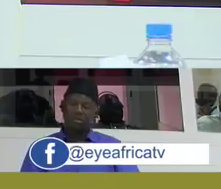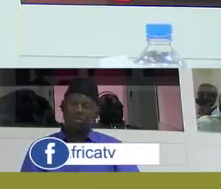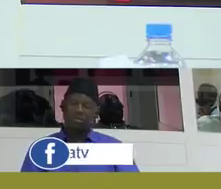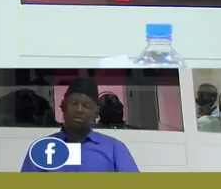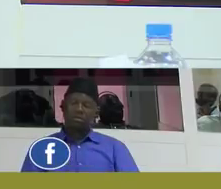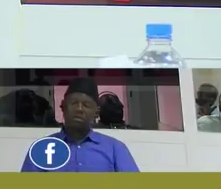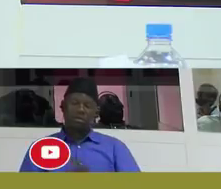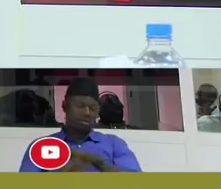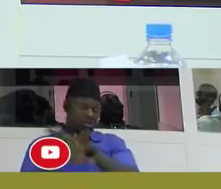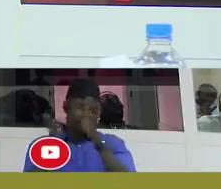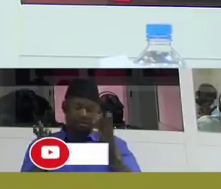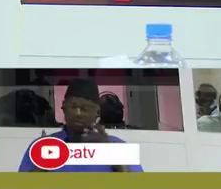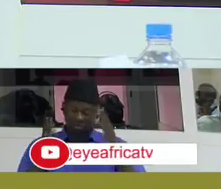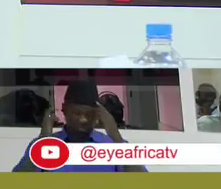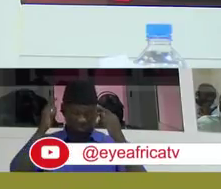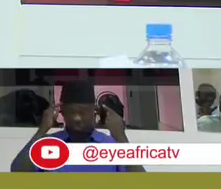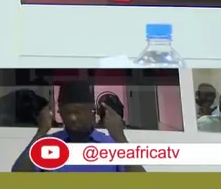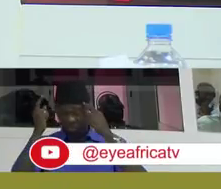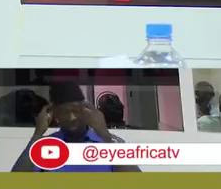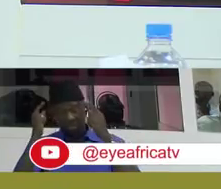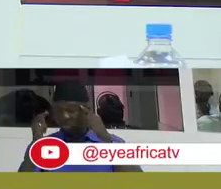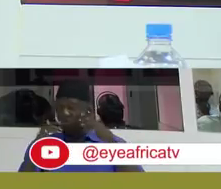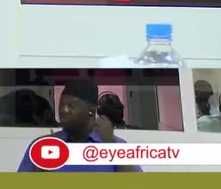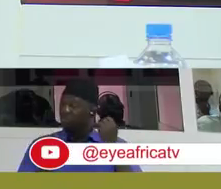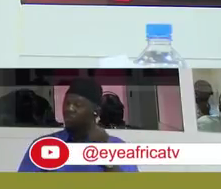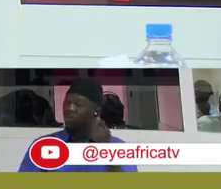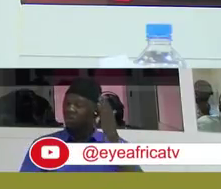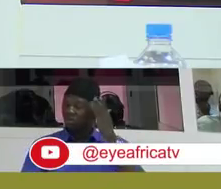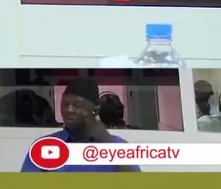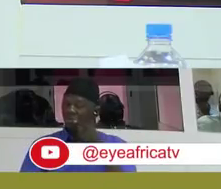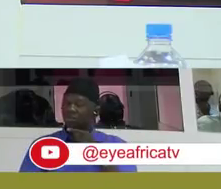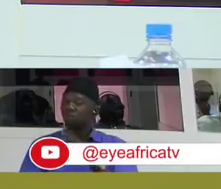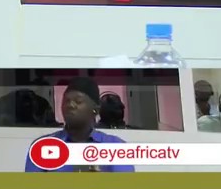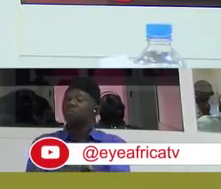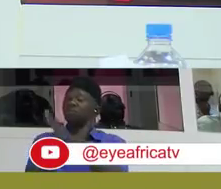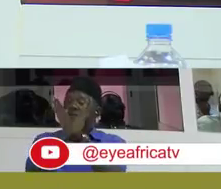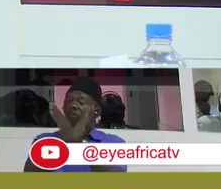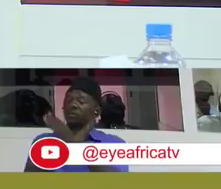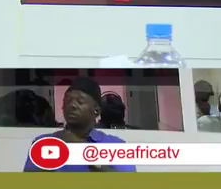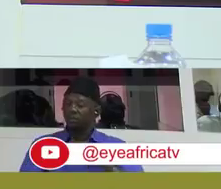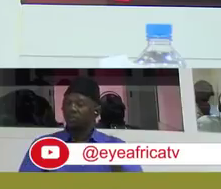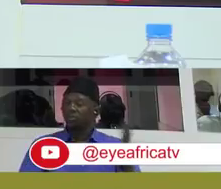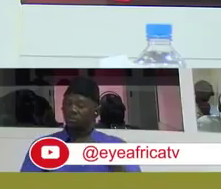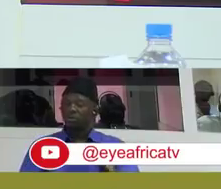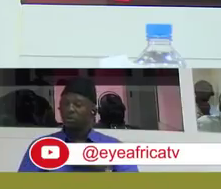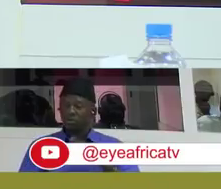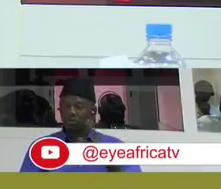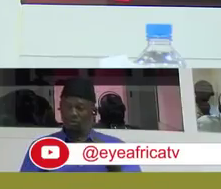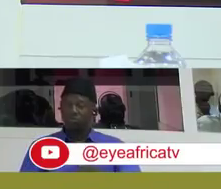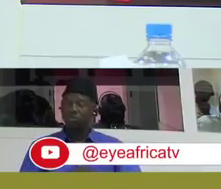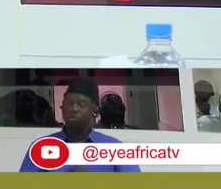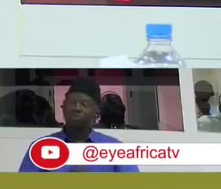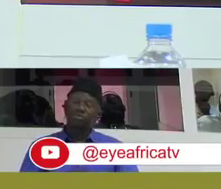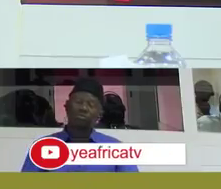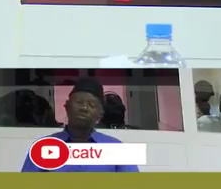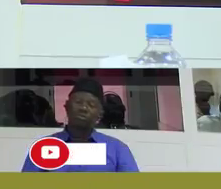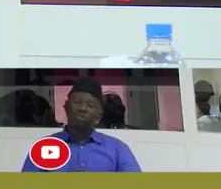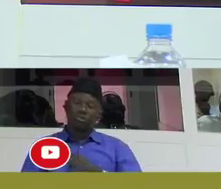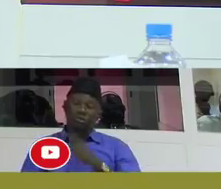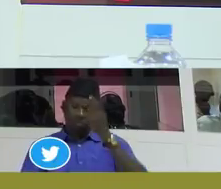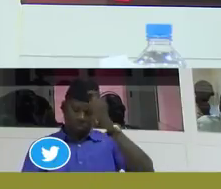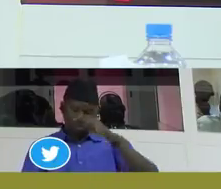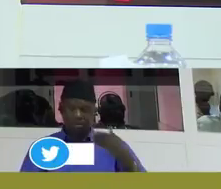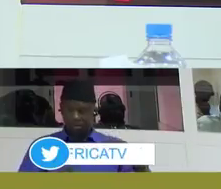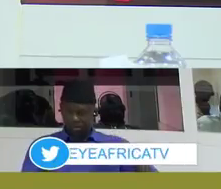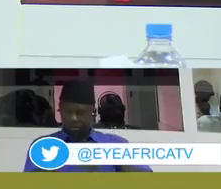everybody was worried because they knew there was this ban and they were coming to implement it. They came in